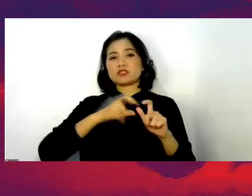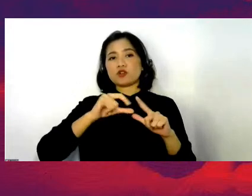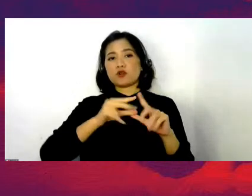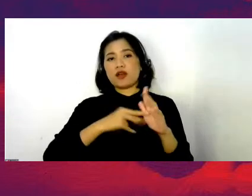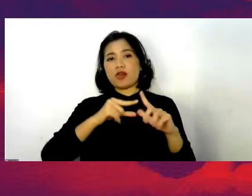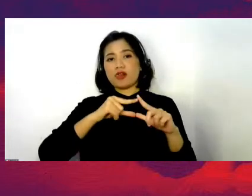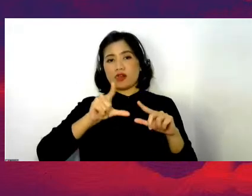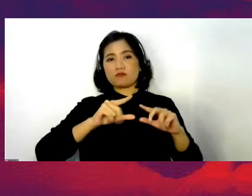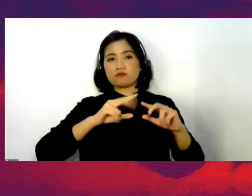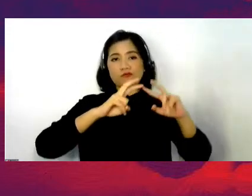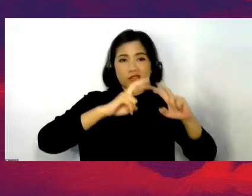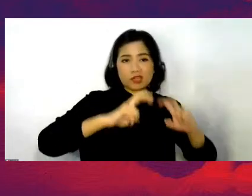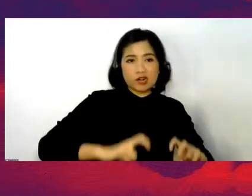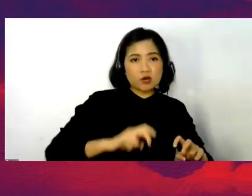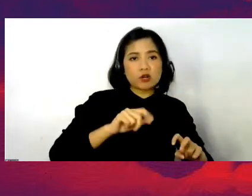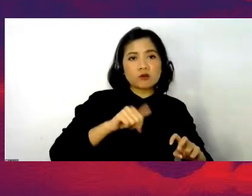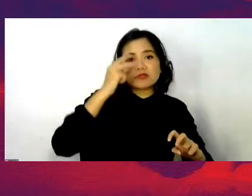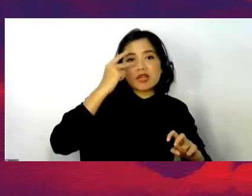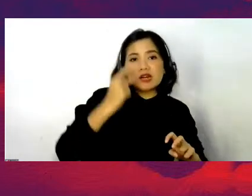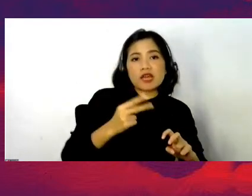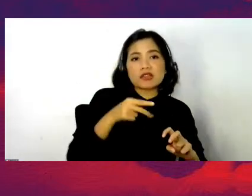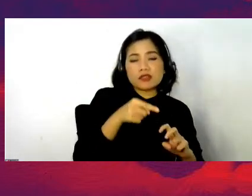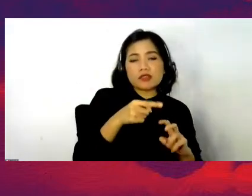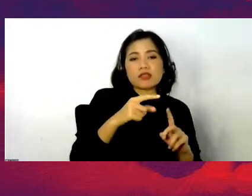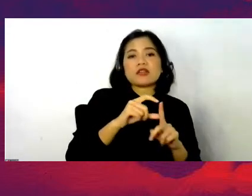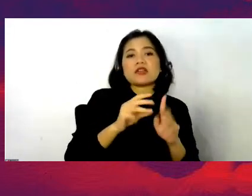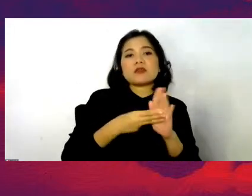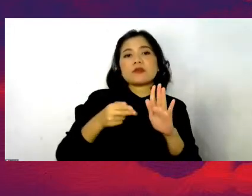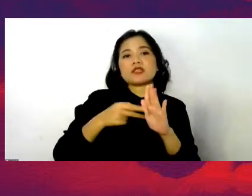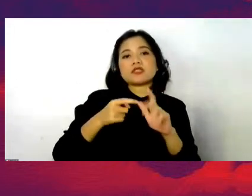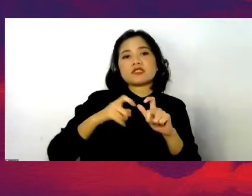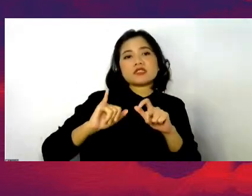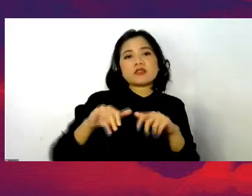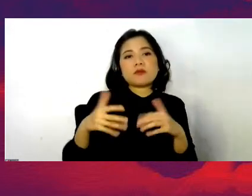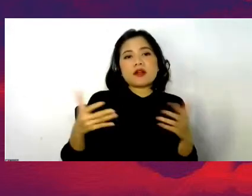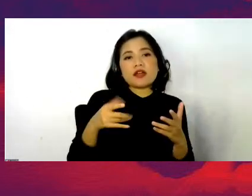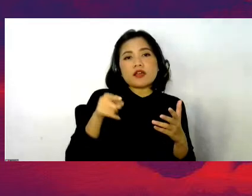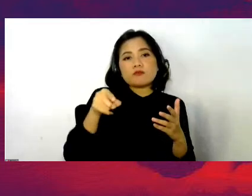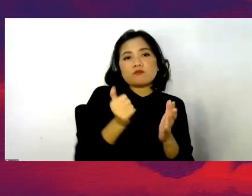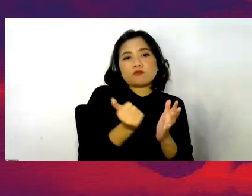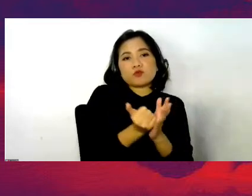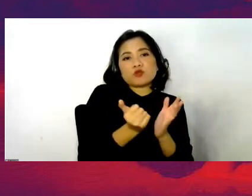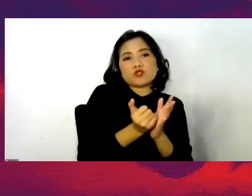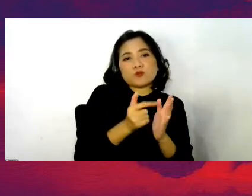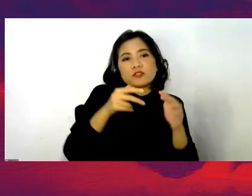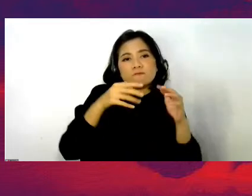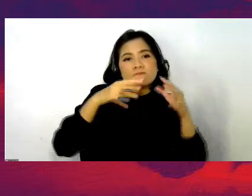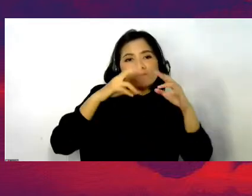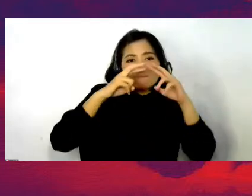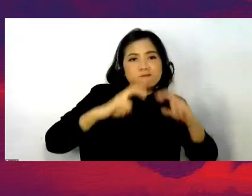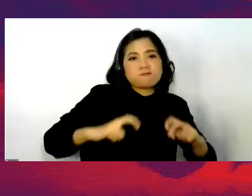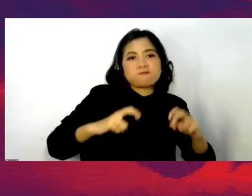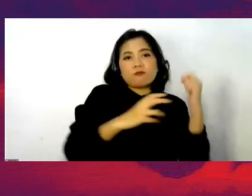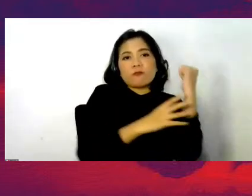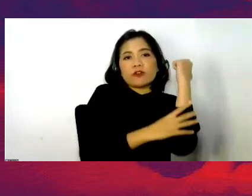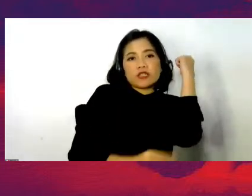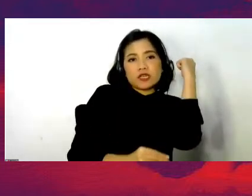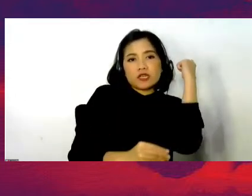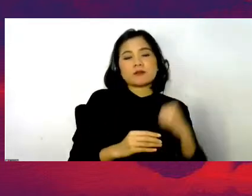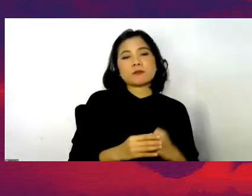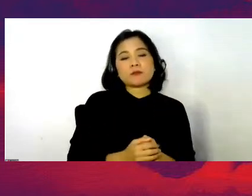dimensional monotonicity means that if you add a dimension in which a person is deprived, and that person was originally